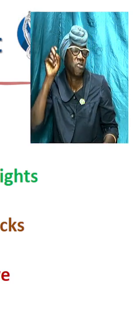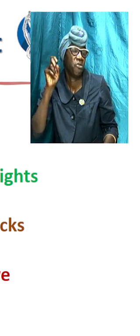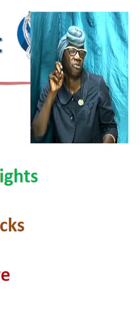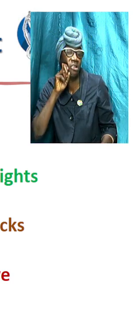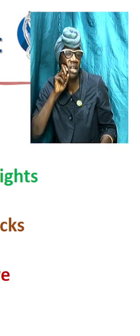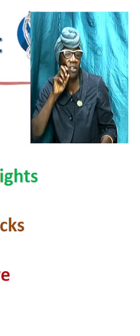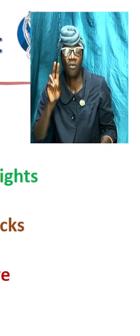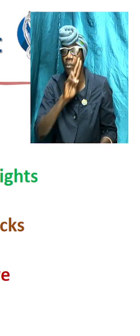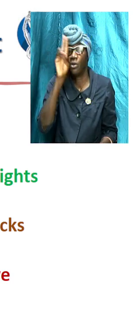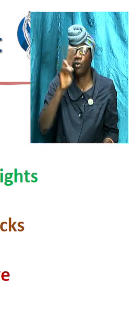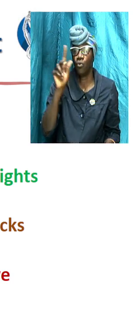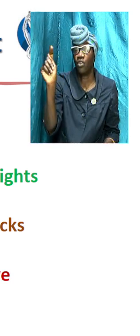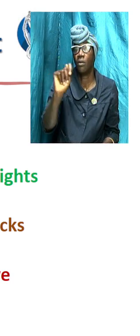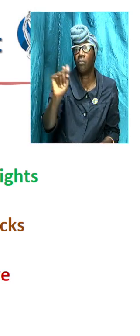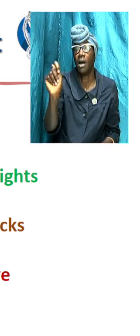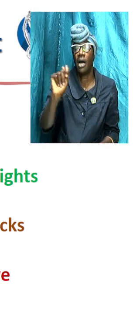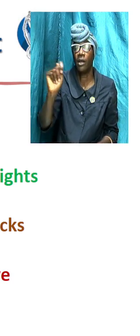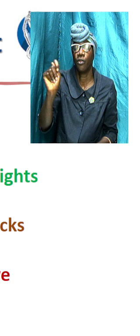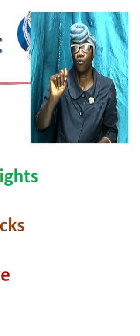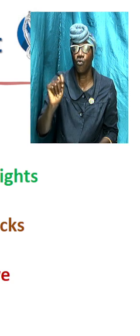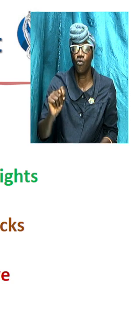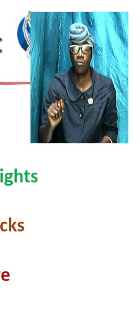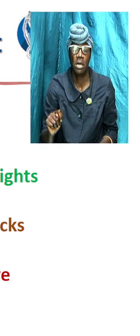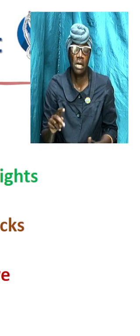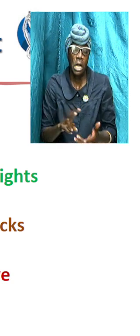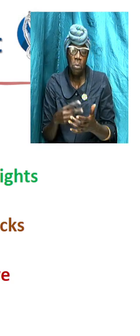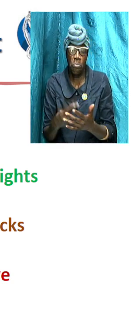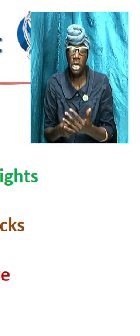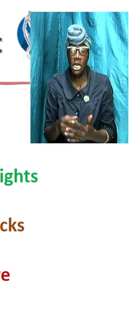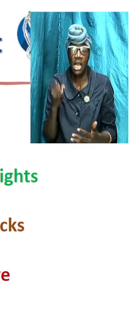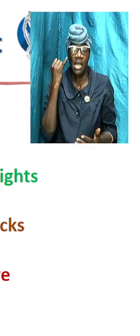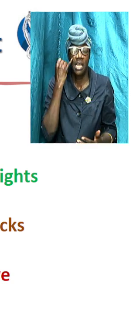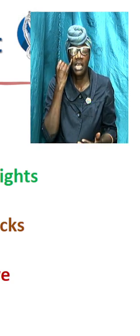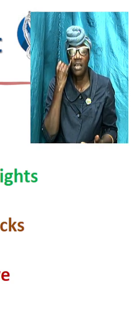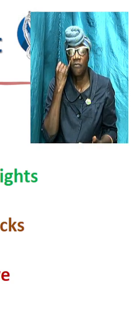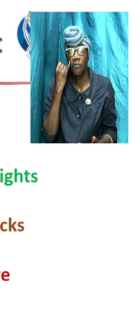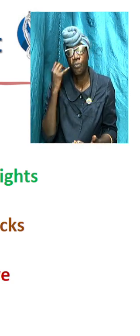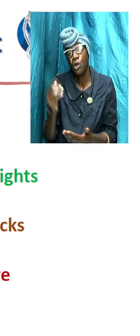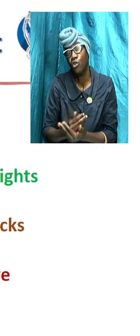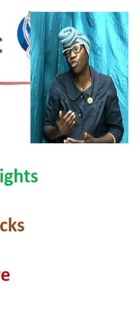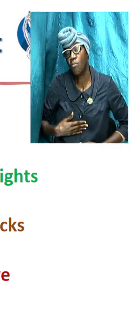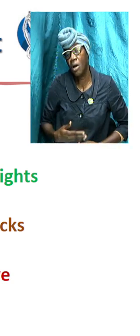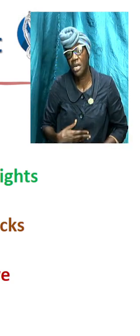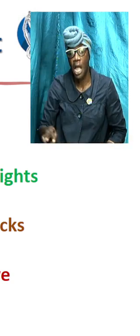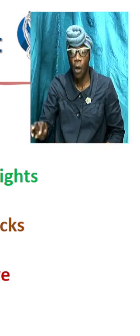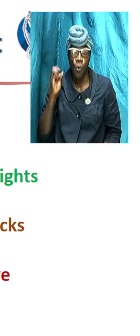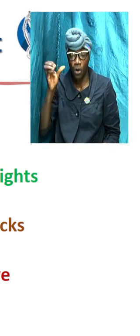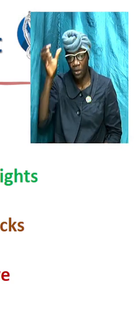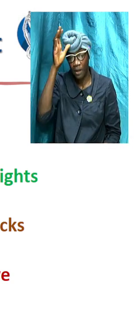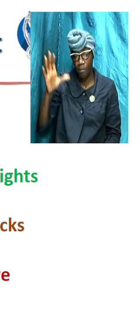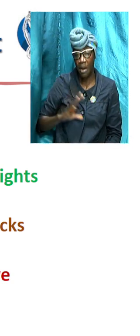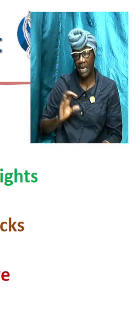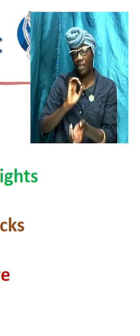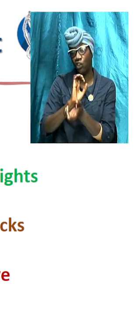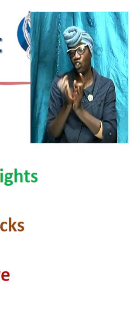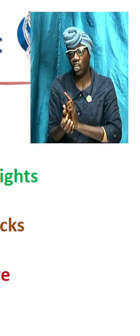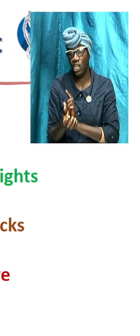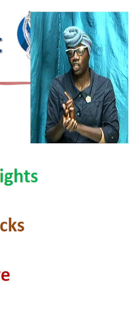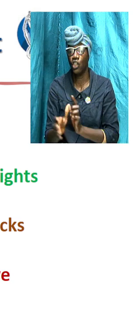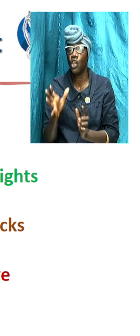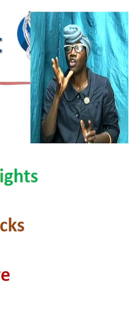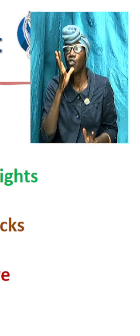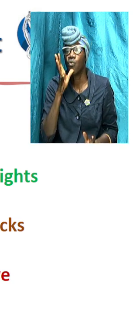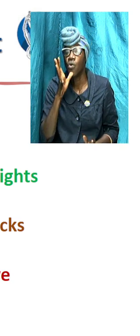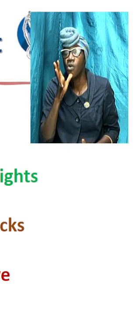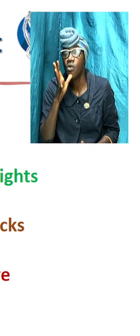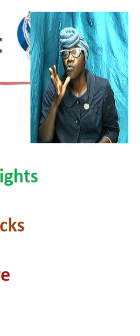gender identity. So in other words, if somebody, amen, was a man and him changed himself to a woman, they're saying that they're trying to say